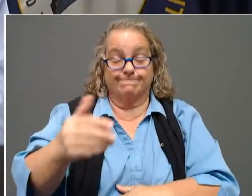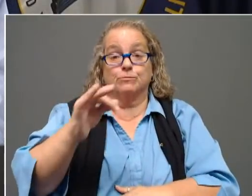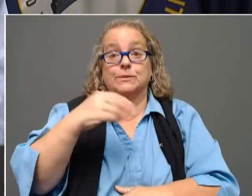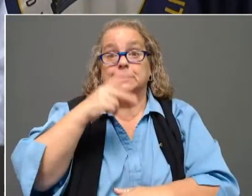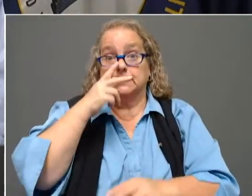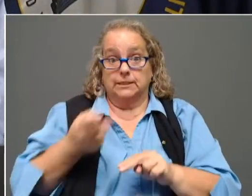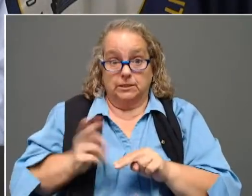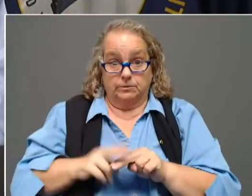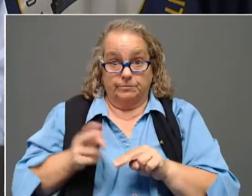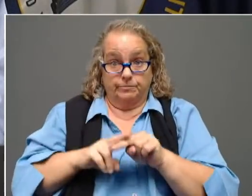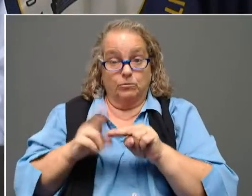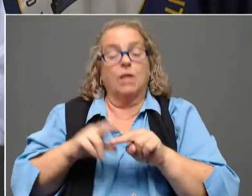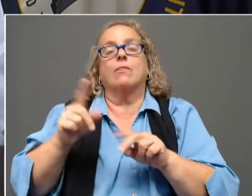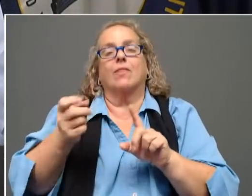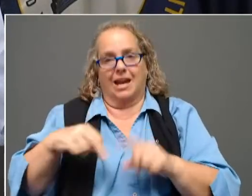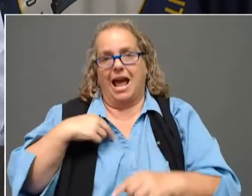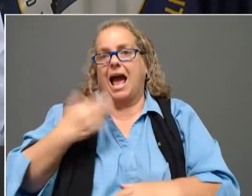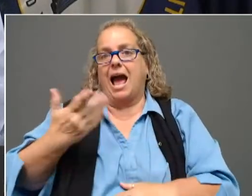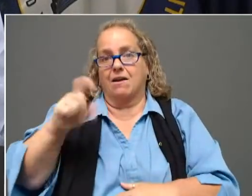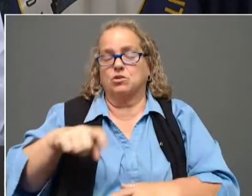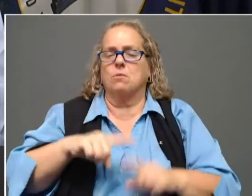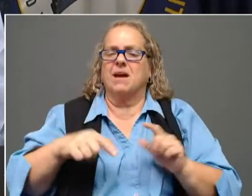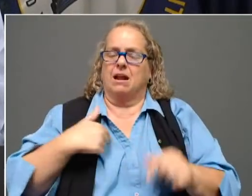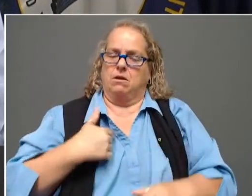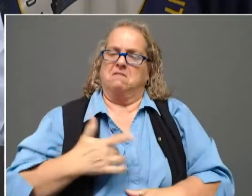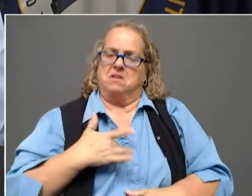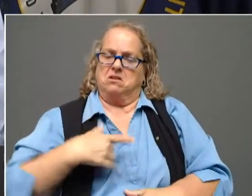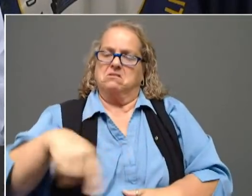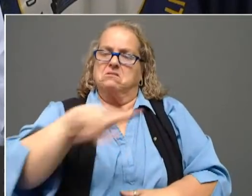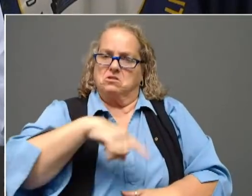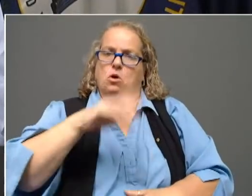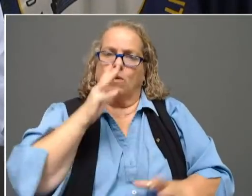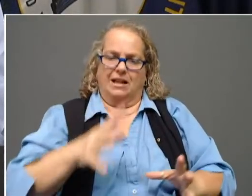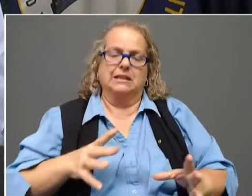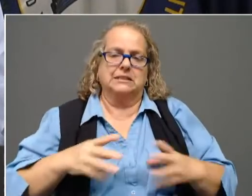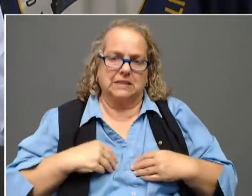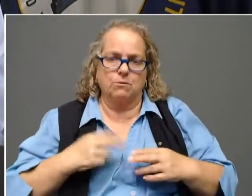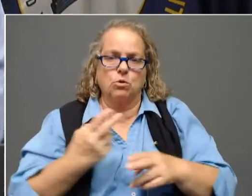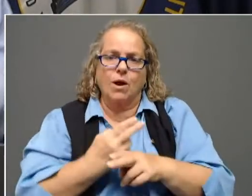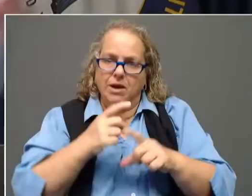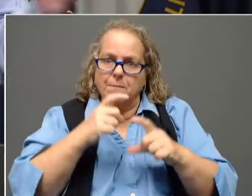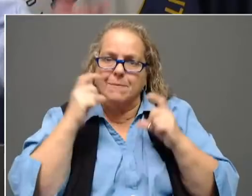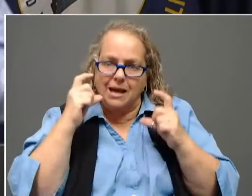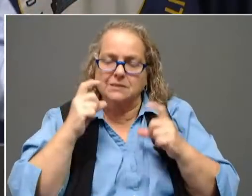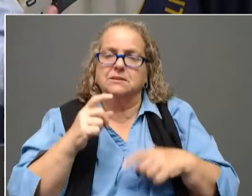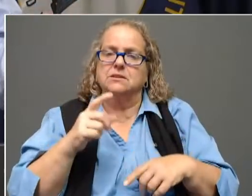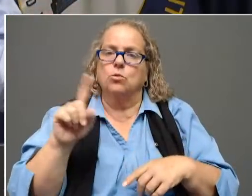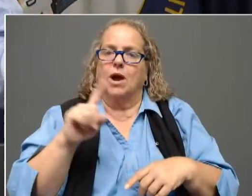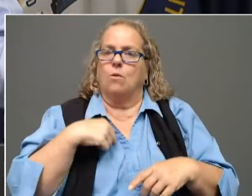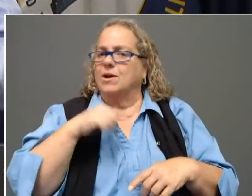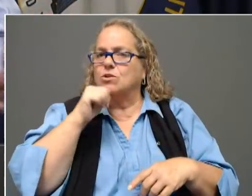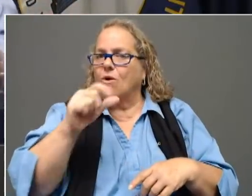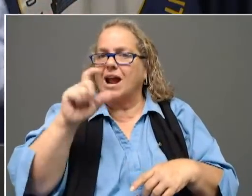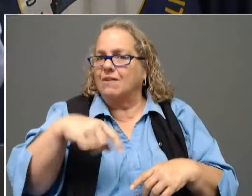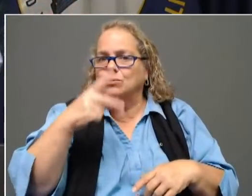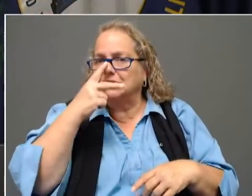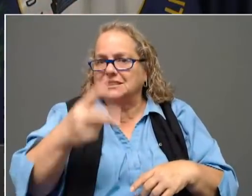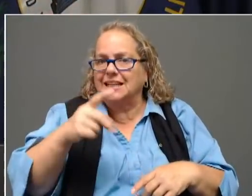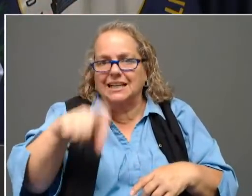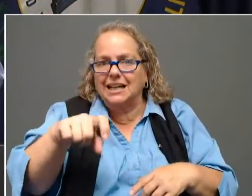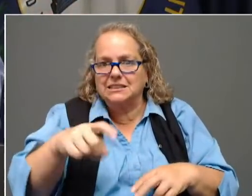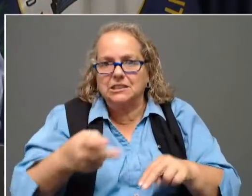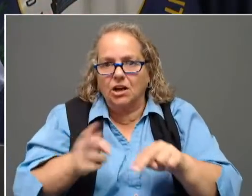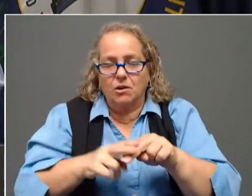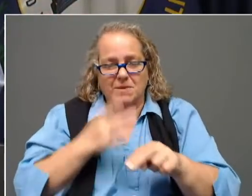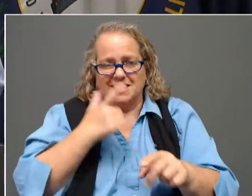buy-in and enough results to where that is not necessary because, again, these are education institutions, and we now know the